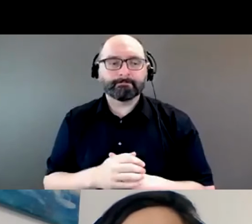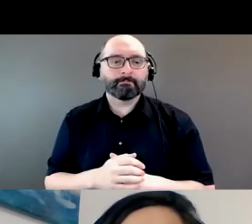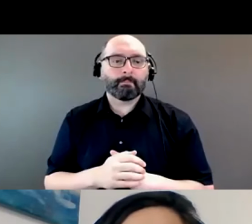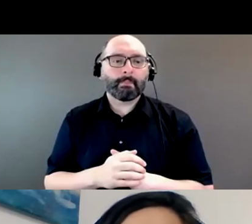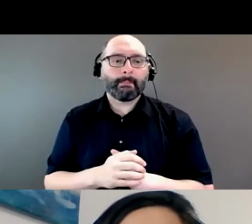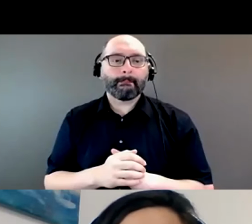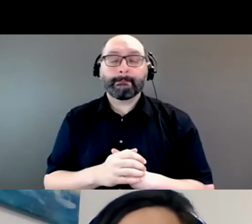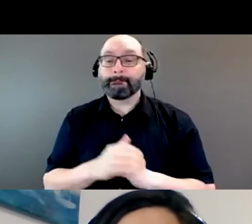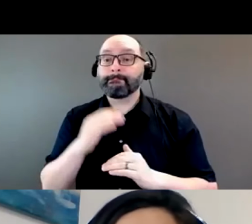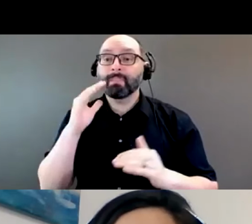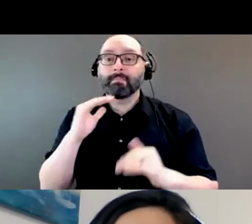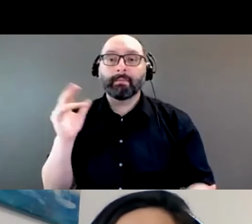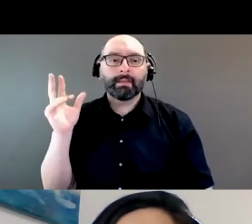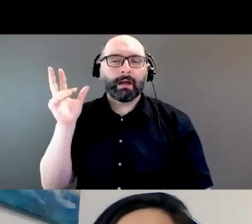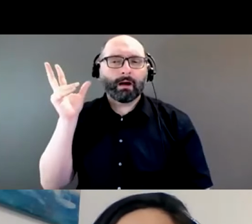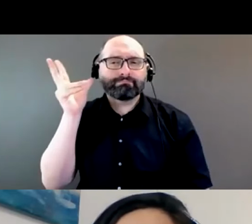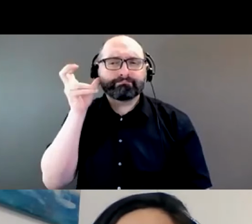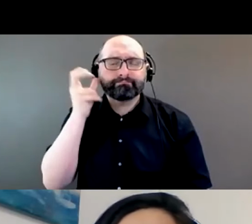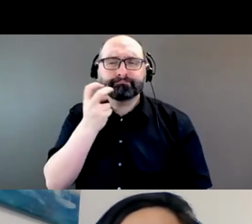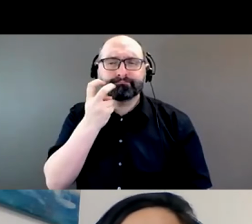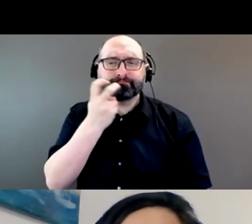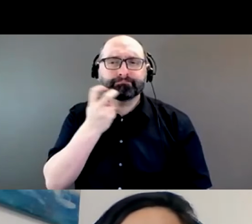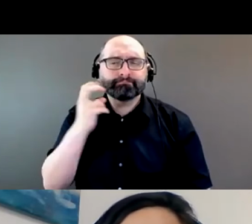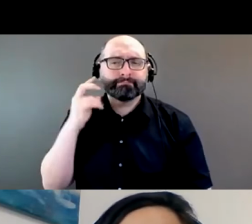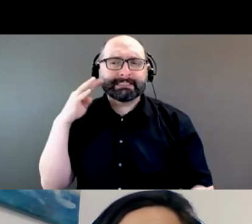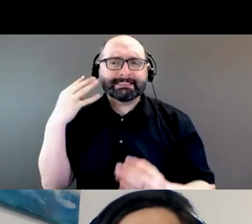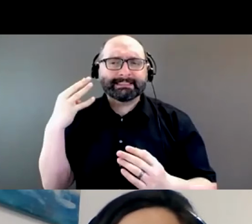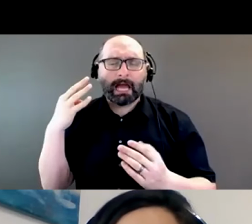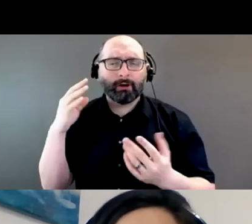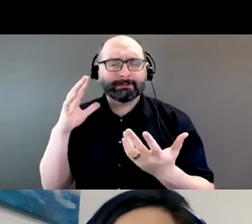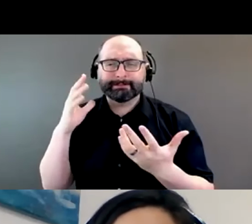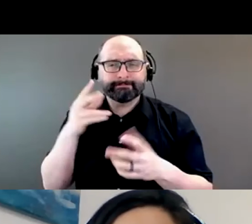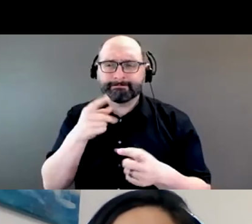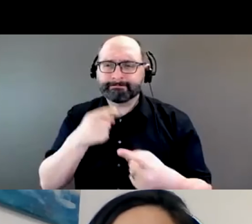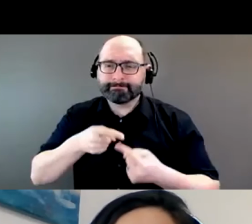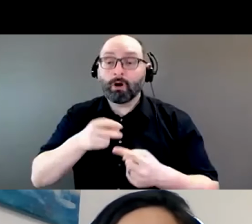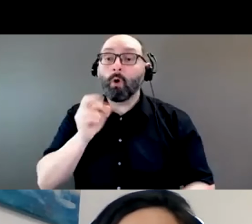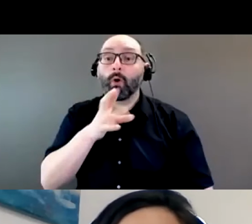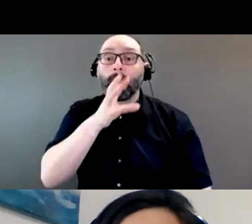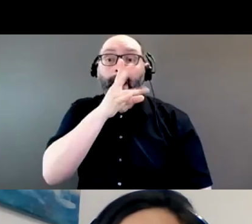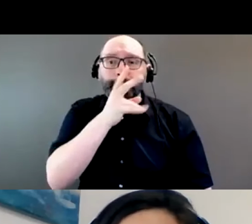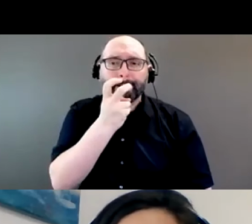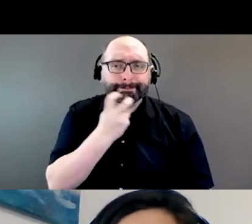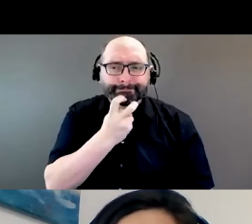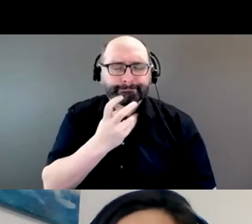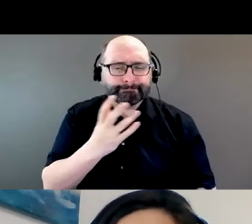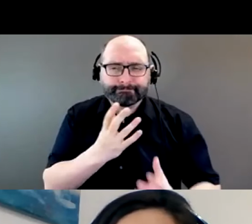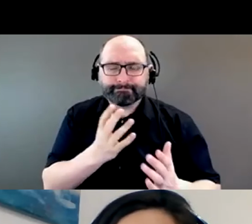They may have difficulty perceiving the sounds in words, as well as producing the sounds in words or saying the correct